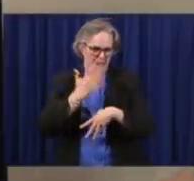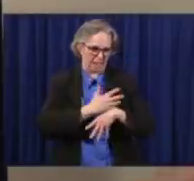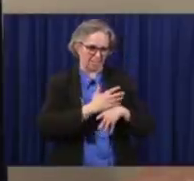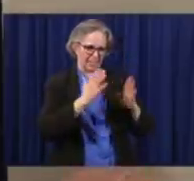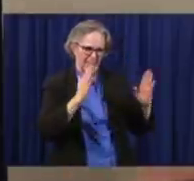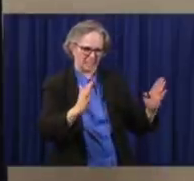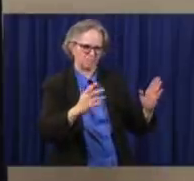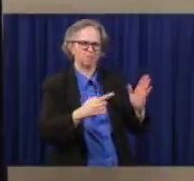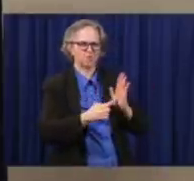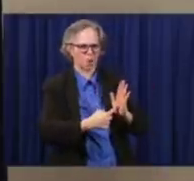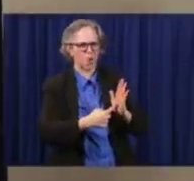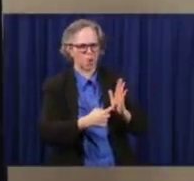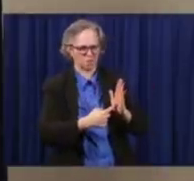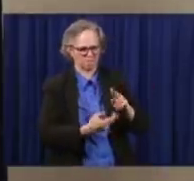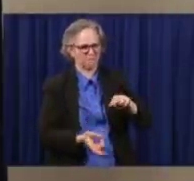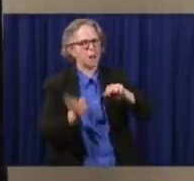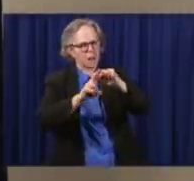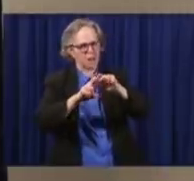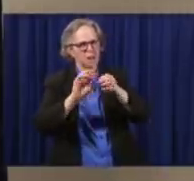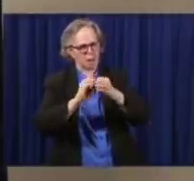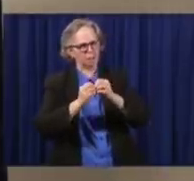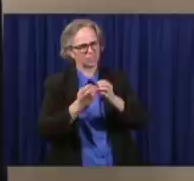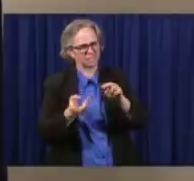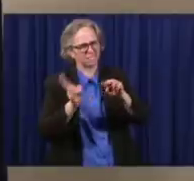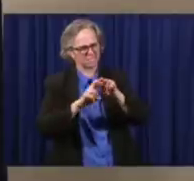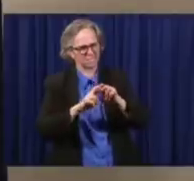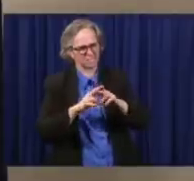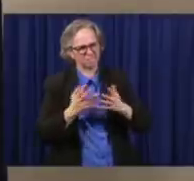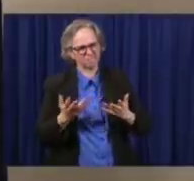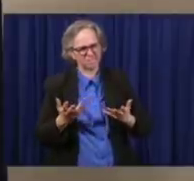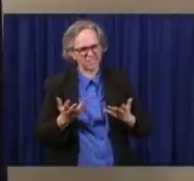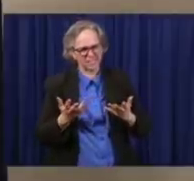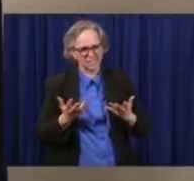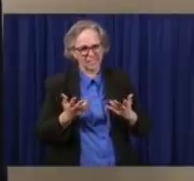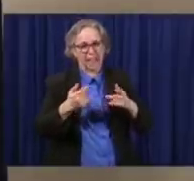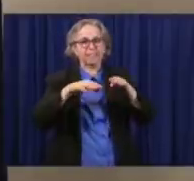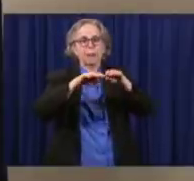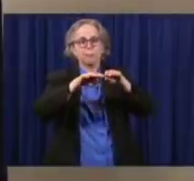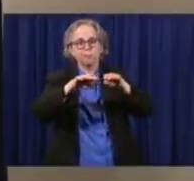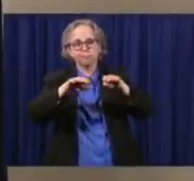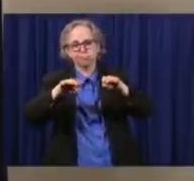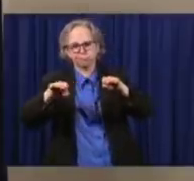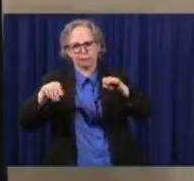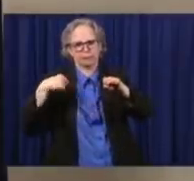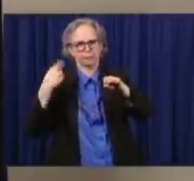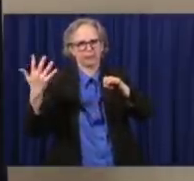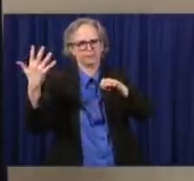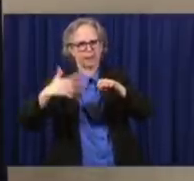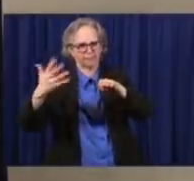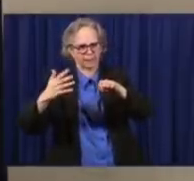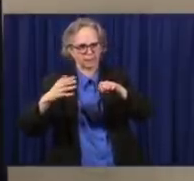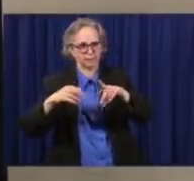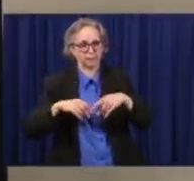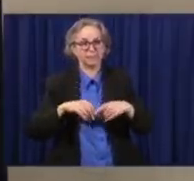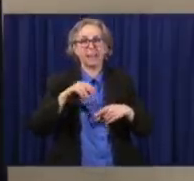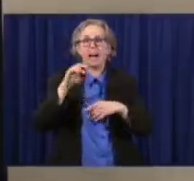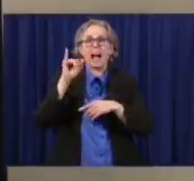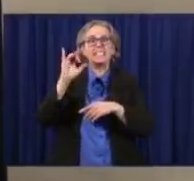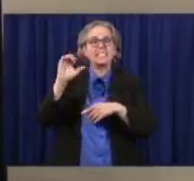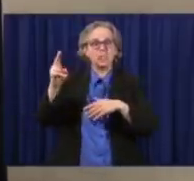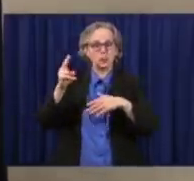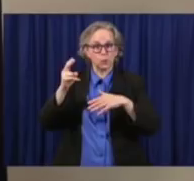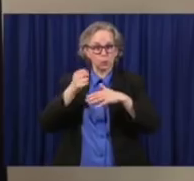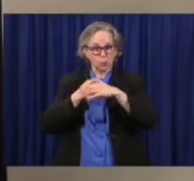sort of stepped up a bit, but that's plateaued for the 5-day period. And then our ICU admissions are at